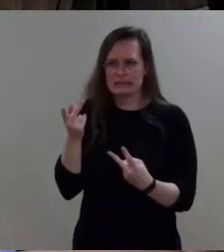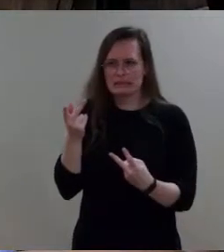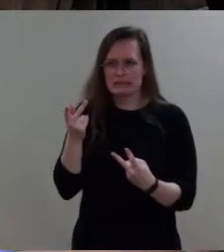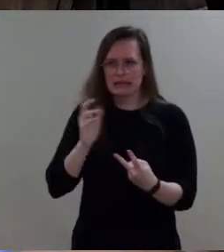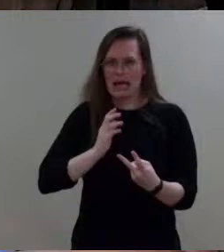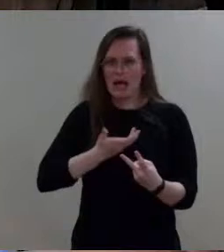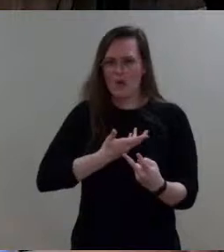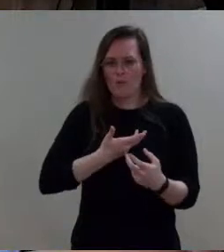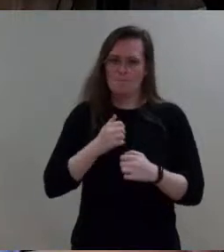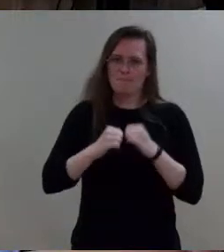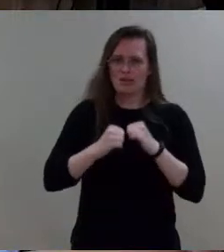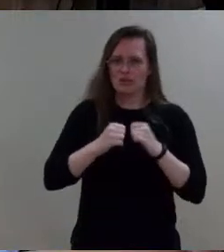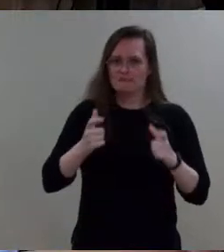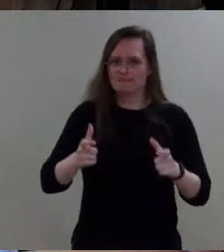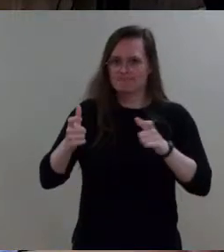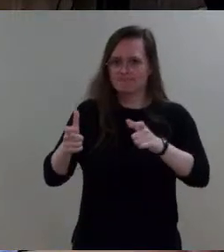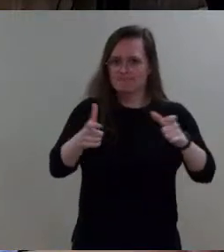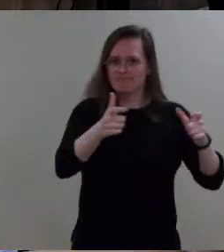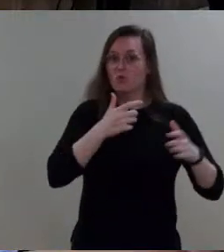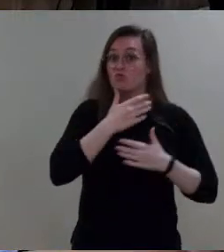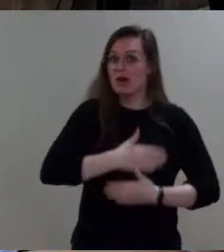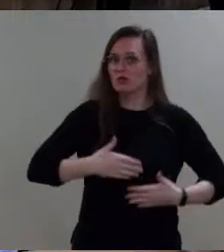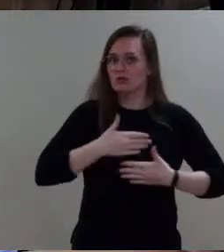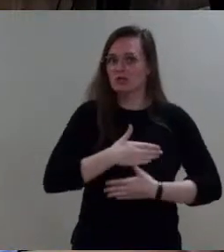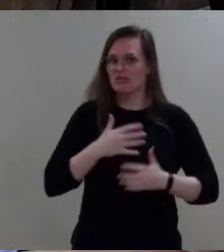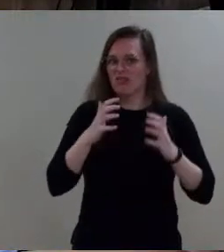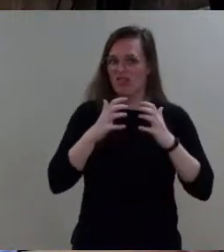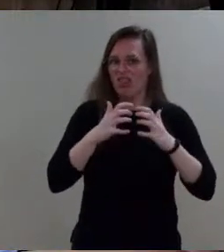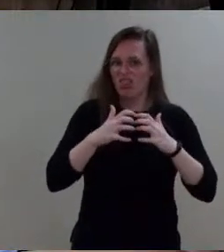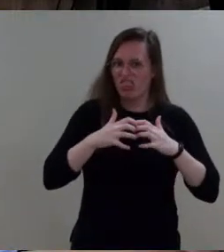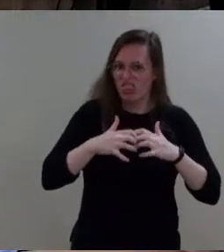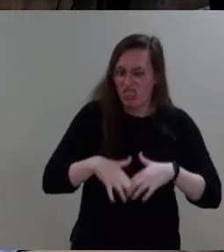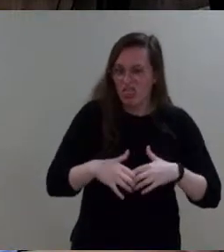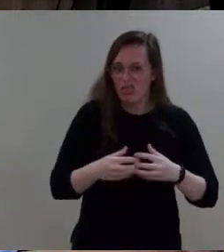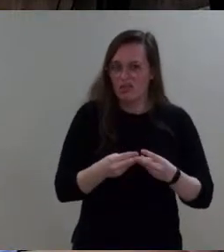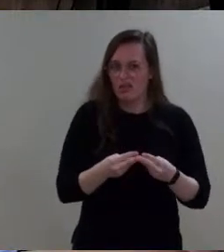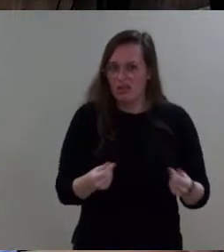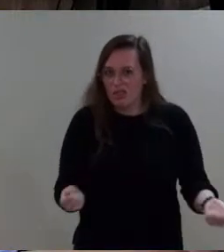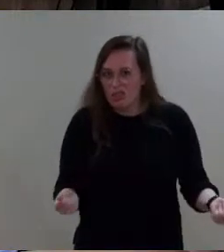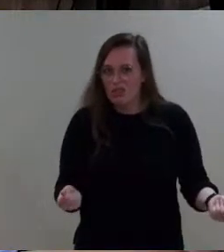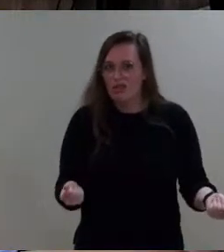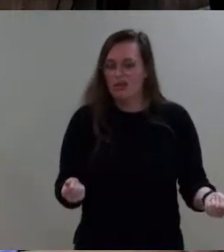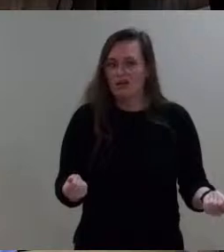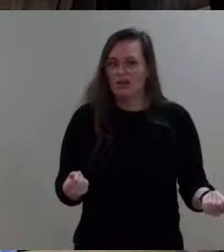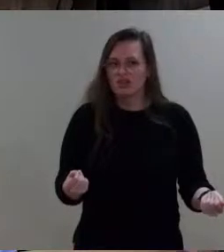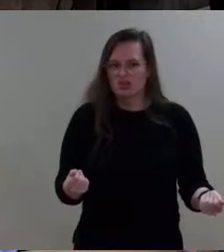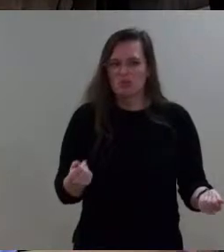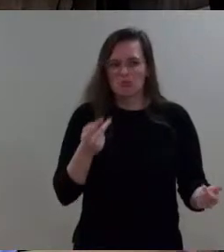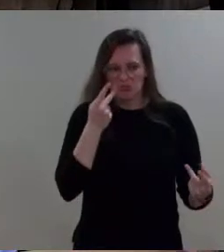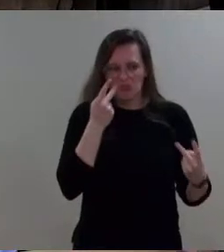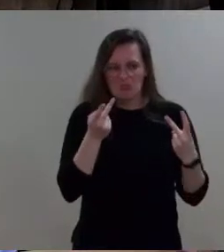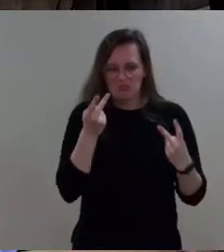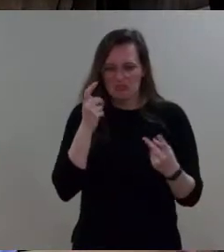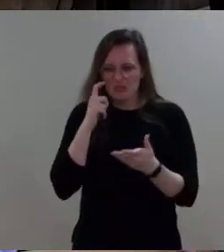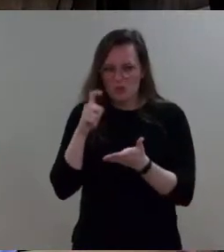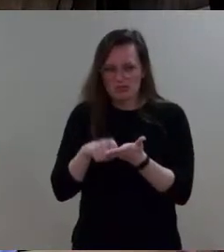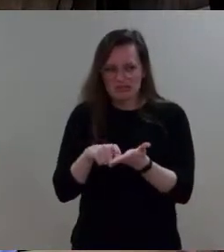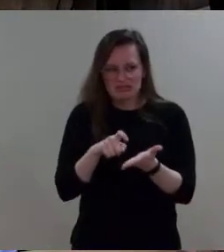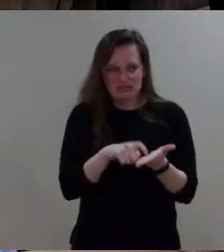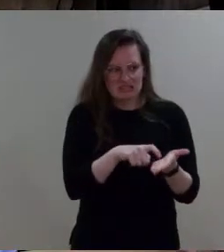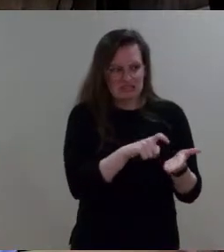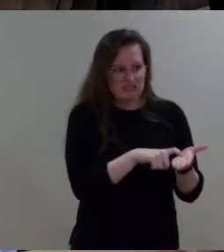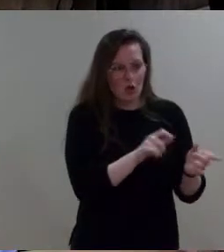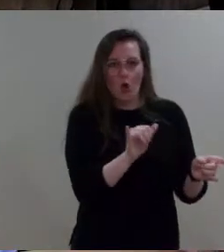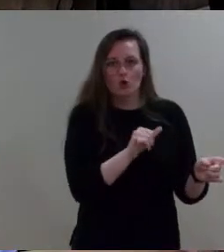infrastructure was deteriorating. And I could also see and know that as well, what was underneath the